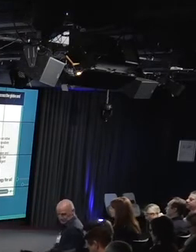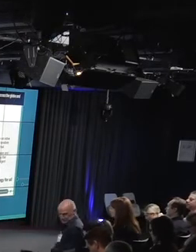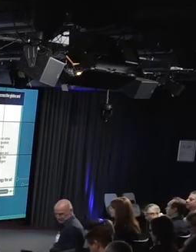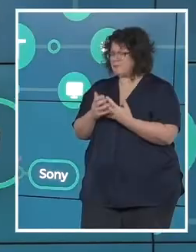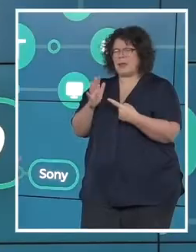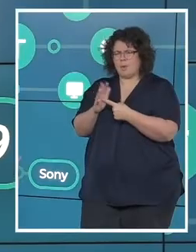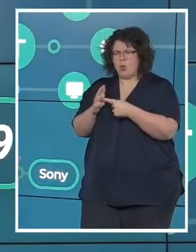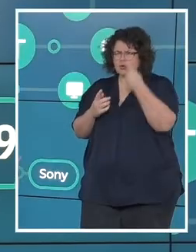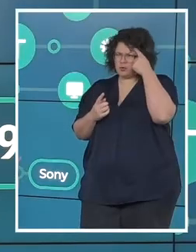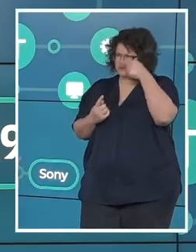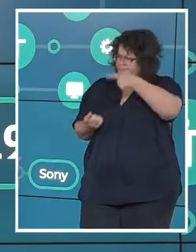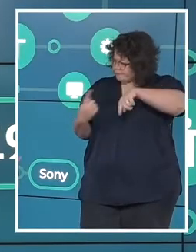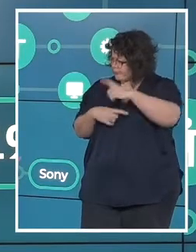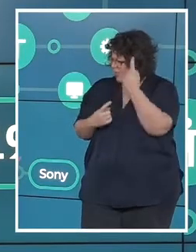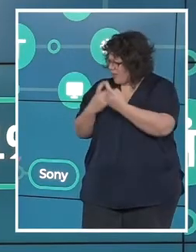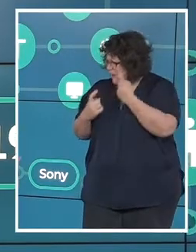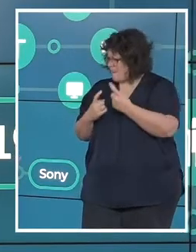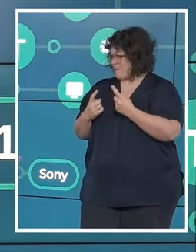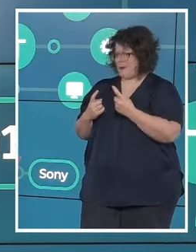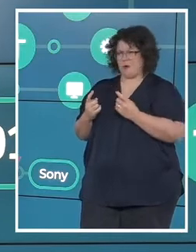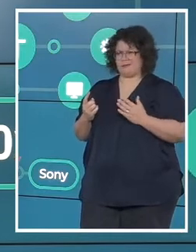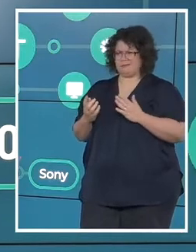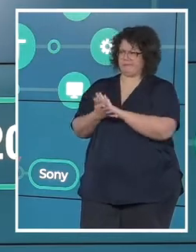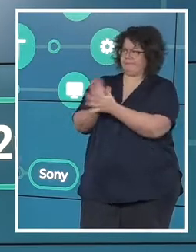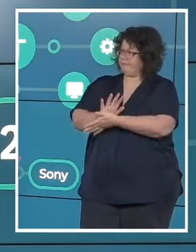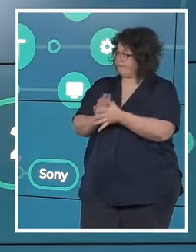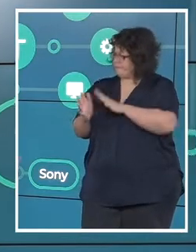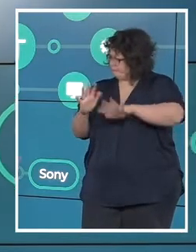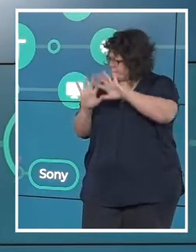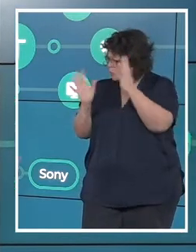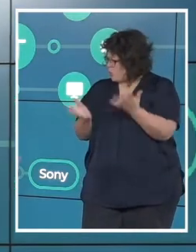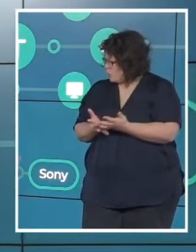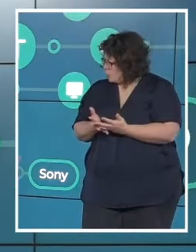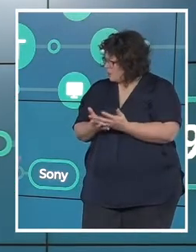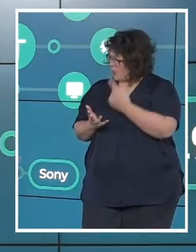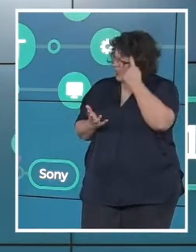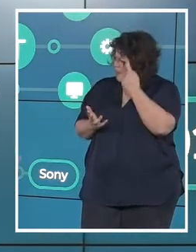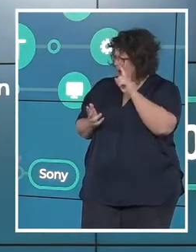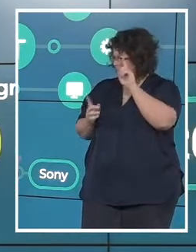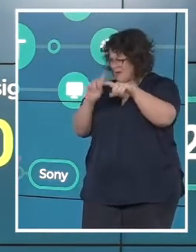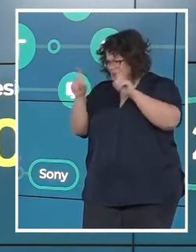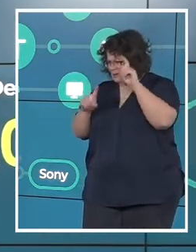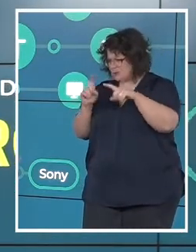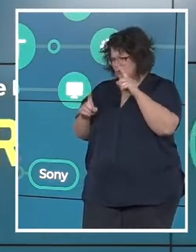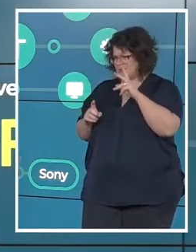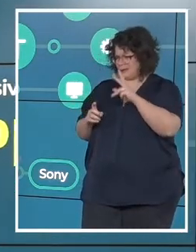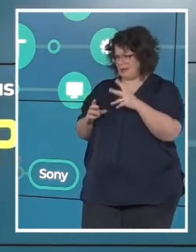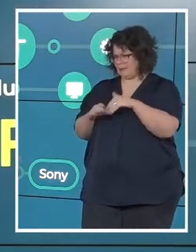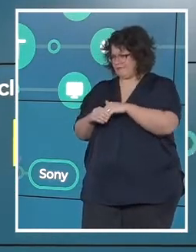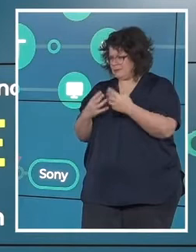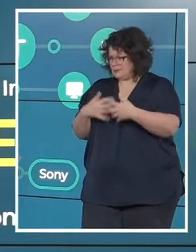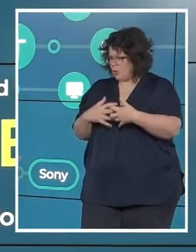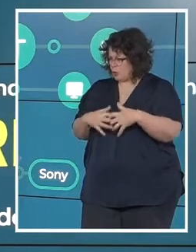within technology, and if you do think about that digital transformation that's happening, you'll see it's happening